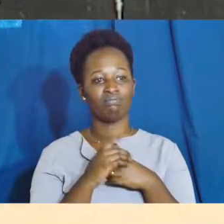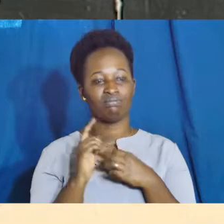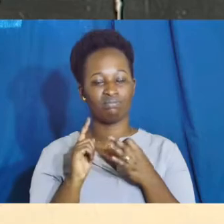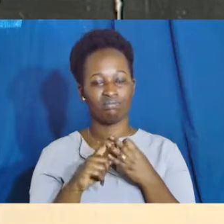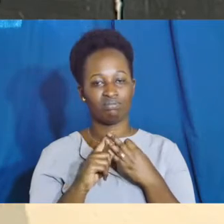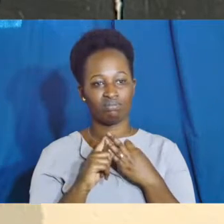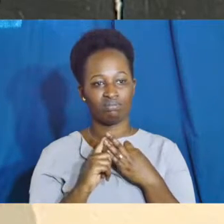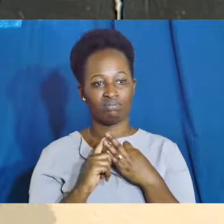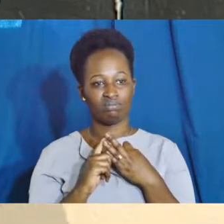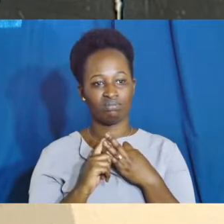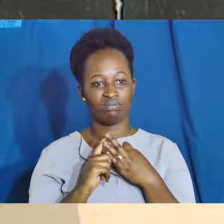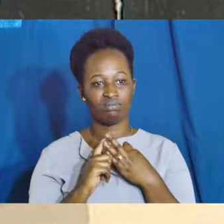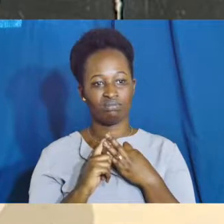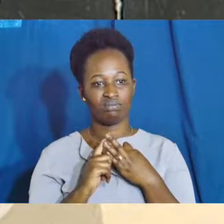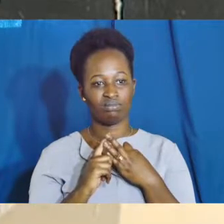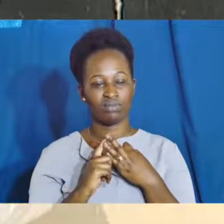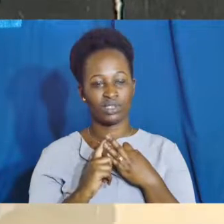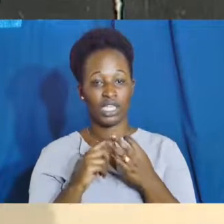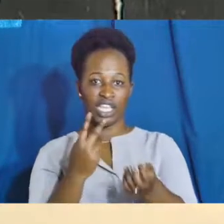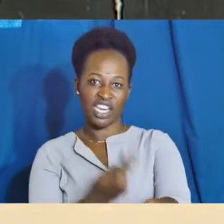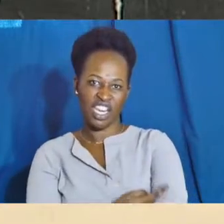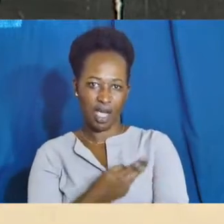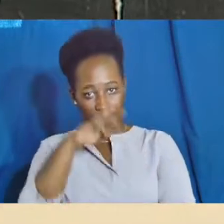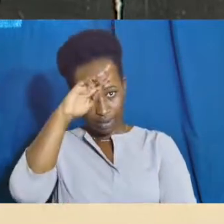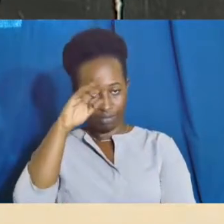Talked about sheep,